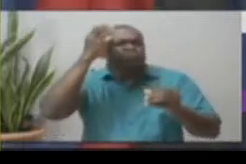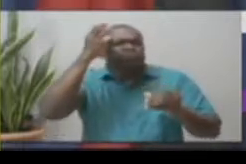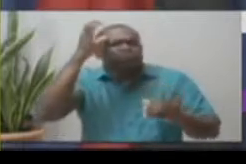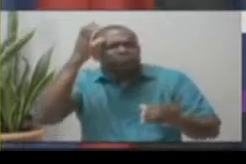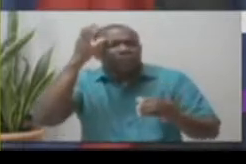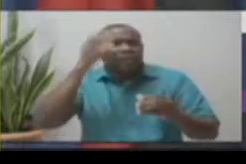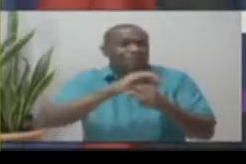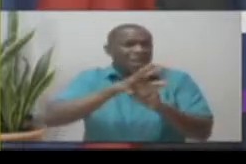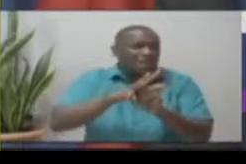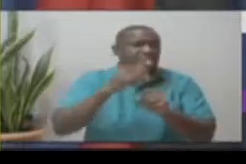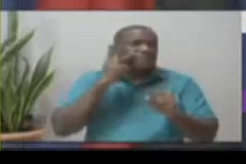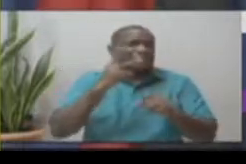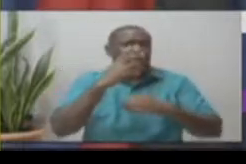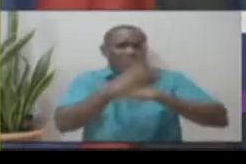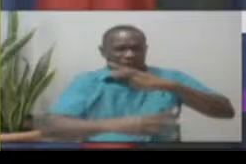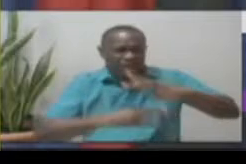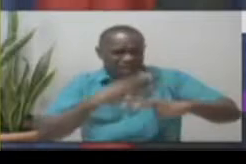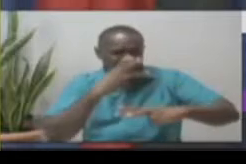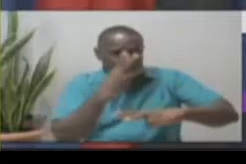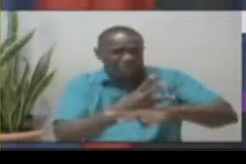ravages around the world,